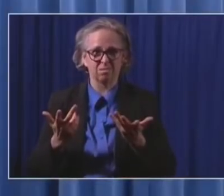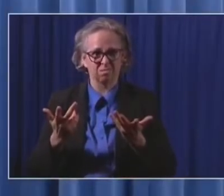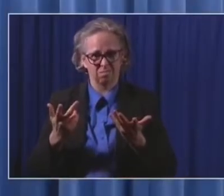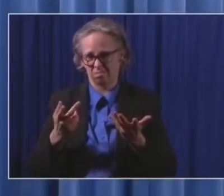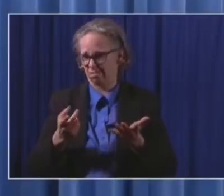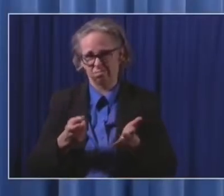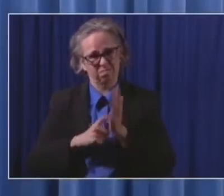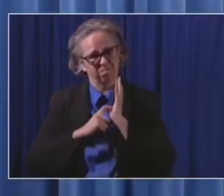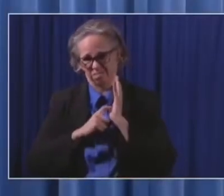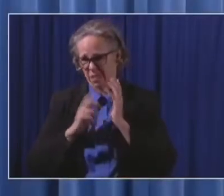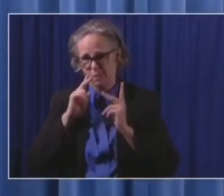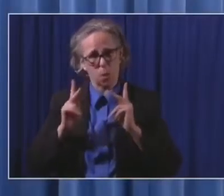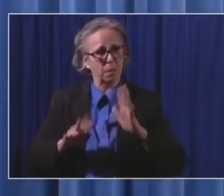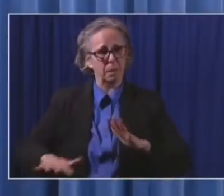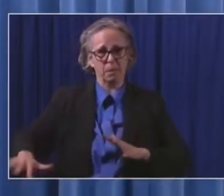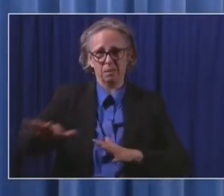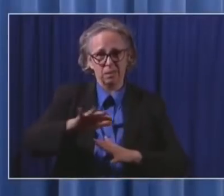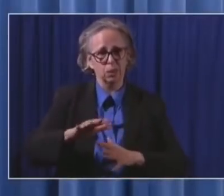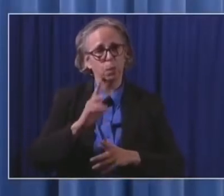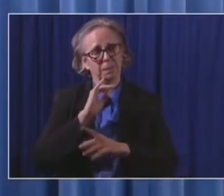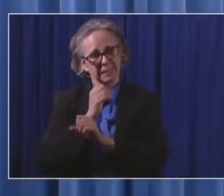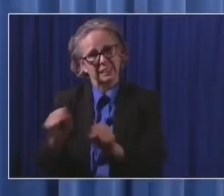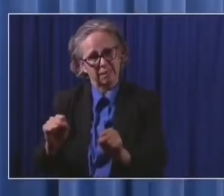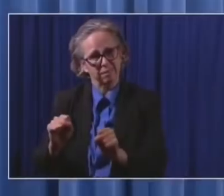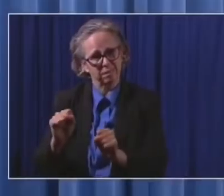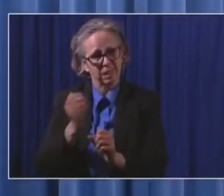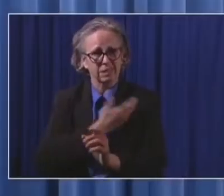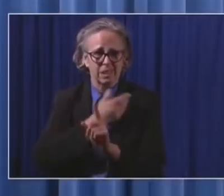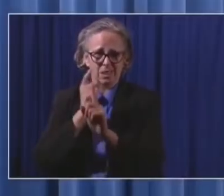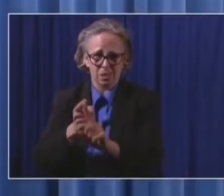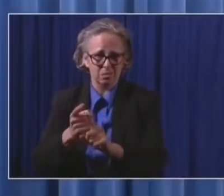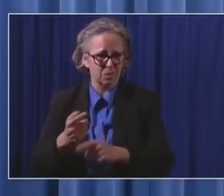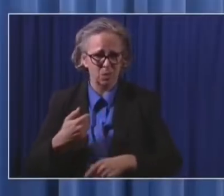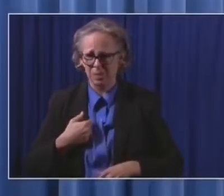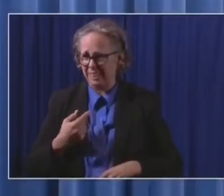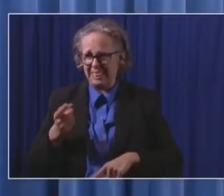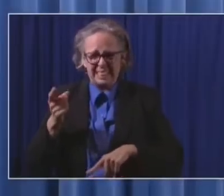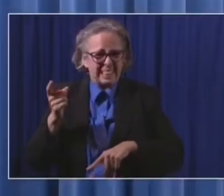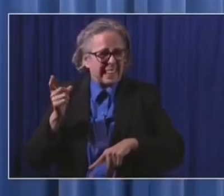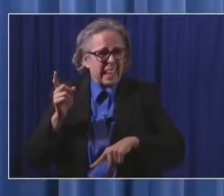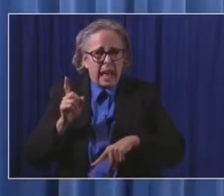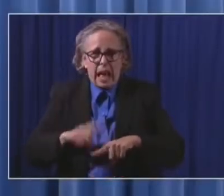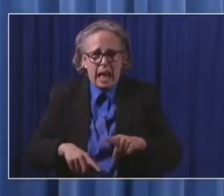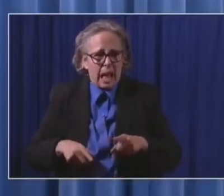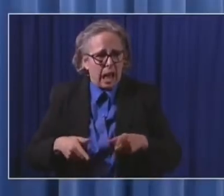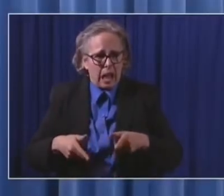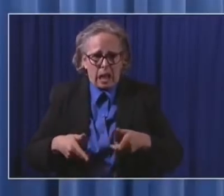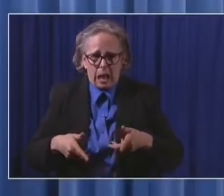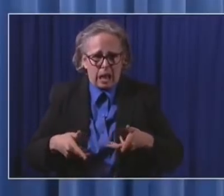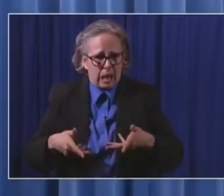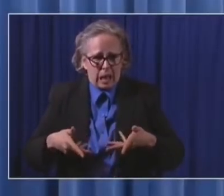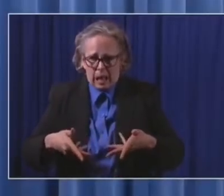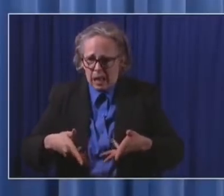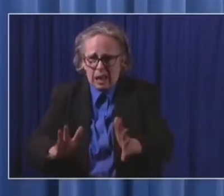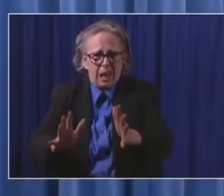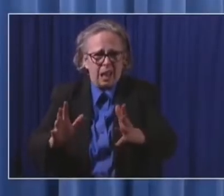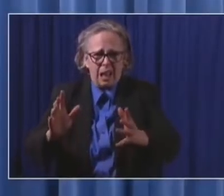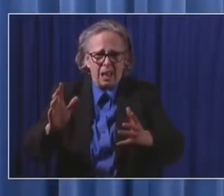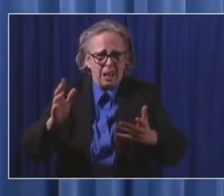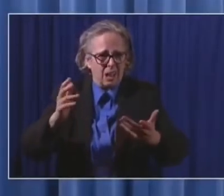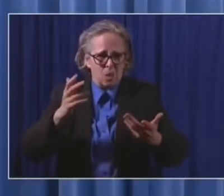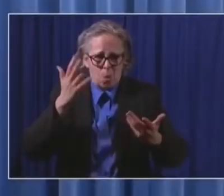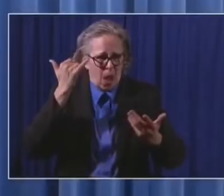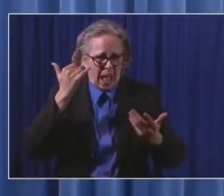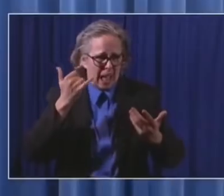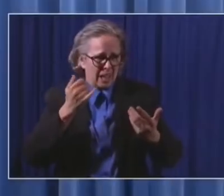is that this is the norm. This is what is needed for Ohioans to stay safe. And if we are not